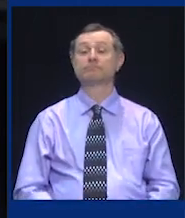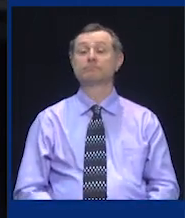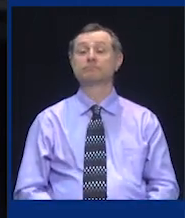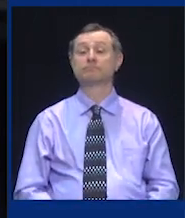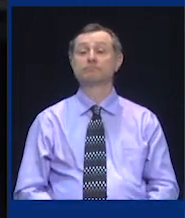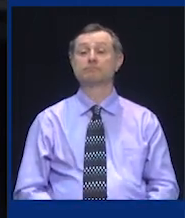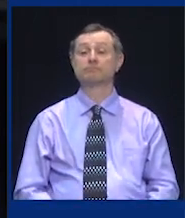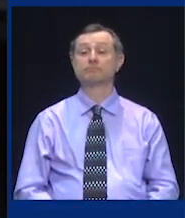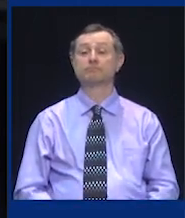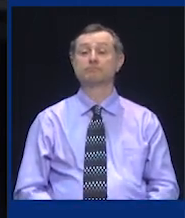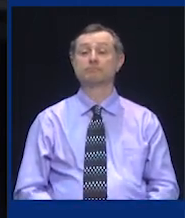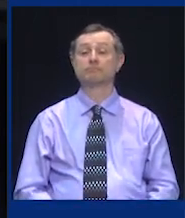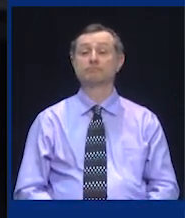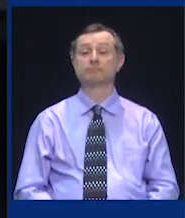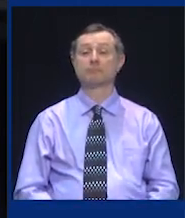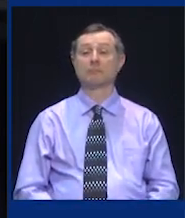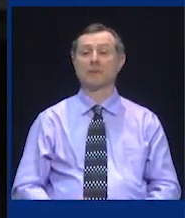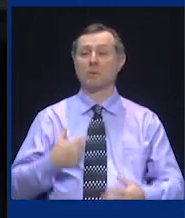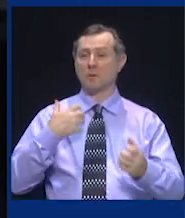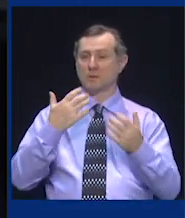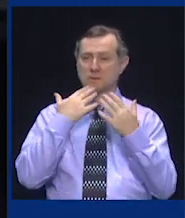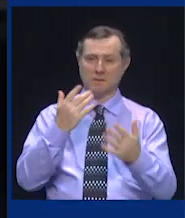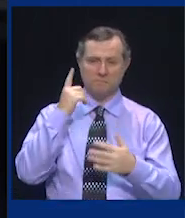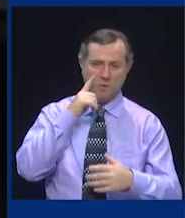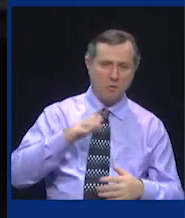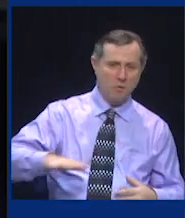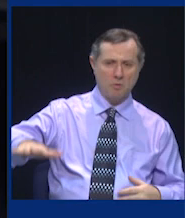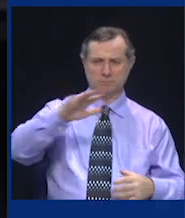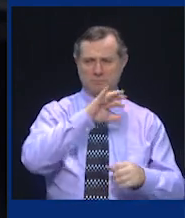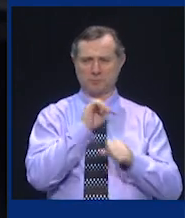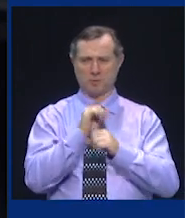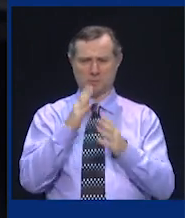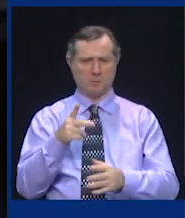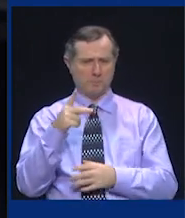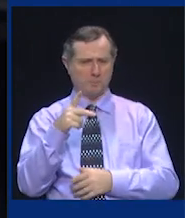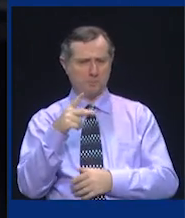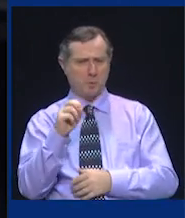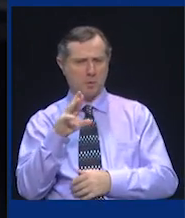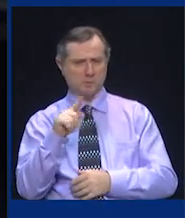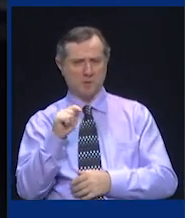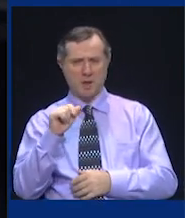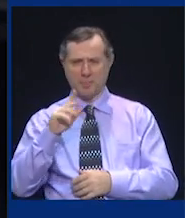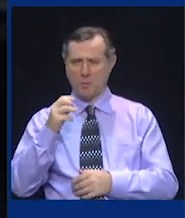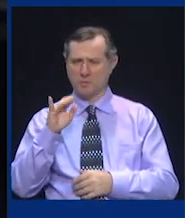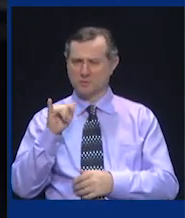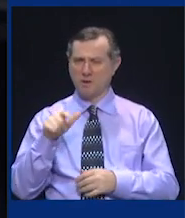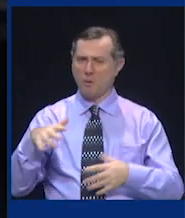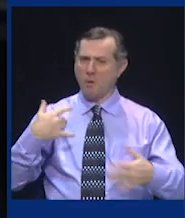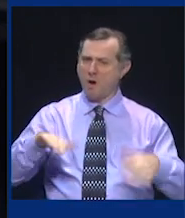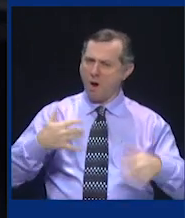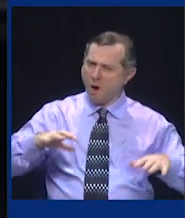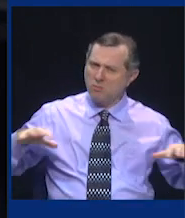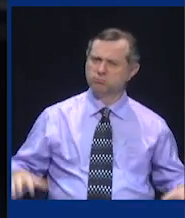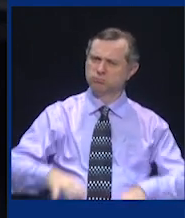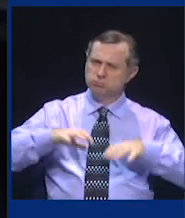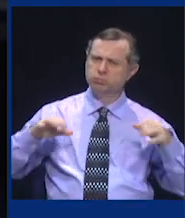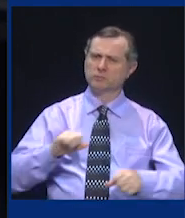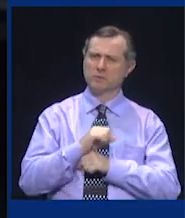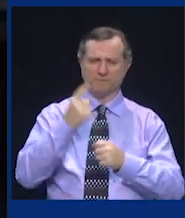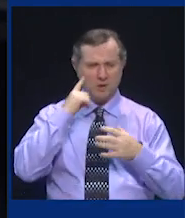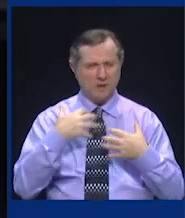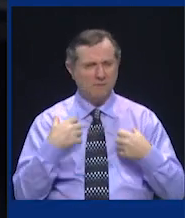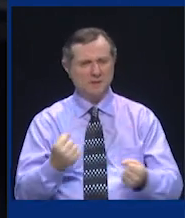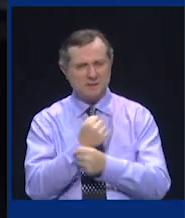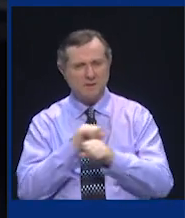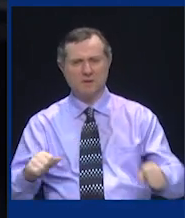I want to end by thanking all of the employees at the Port Authority who've dedicated themselves to implementing health and safety protocols up to